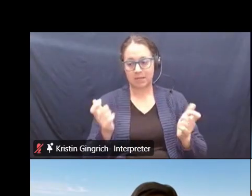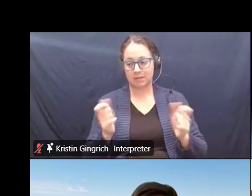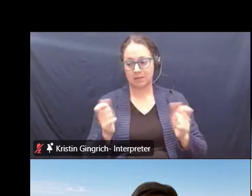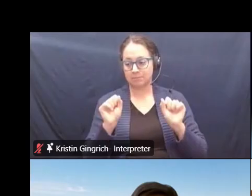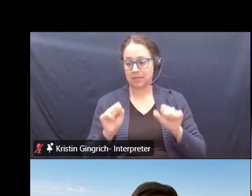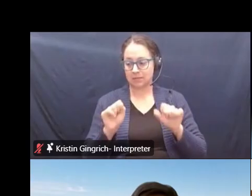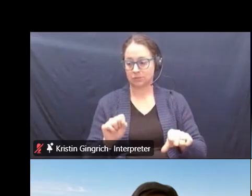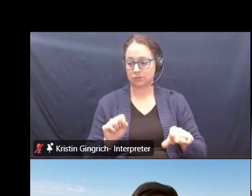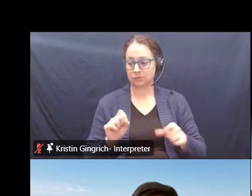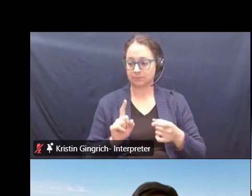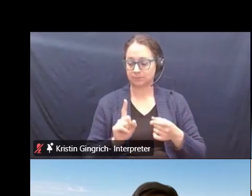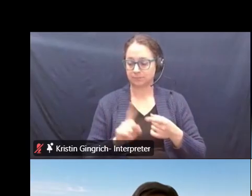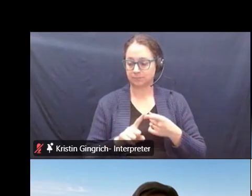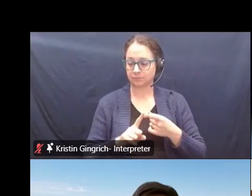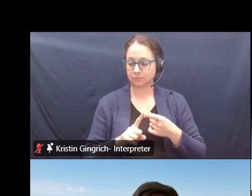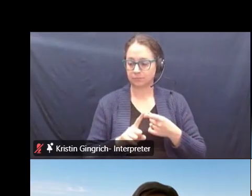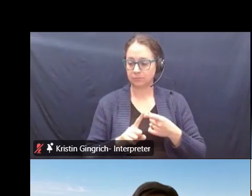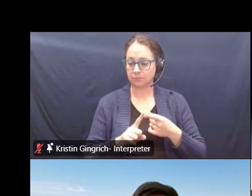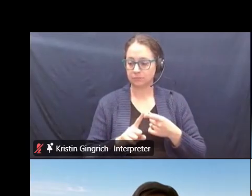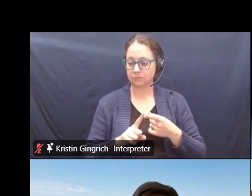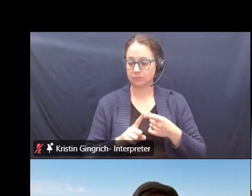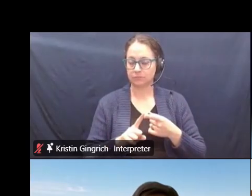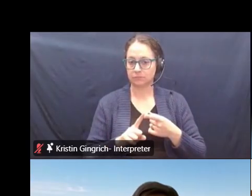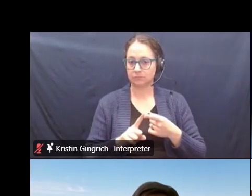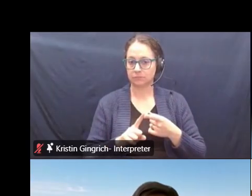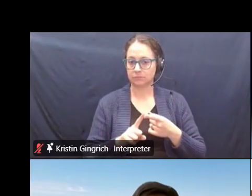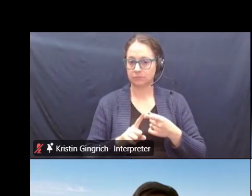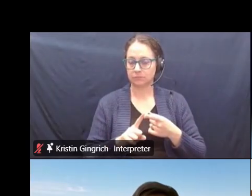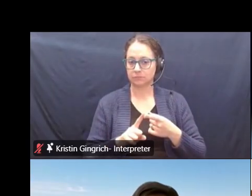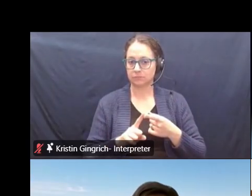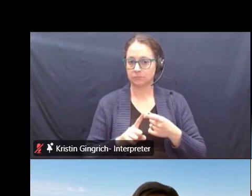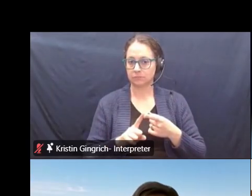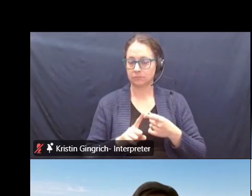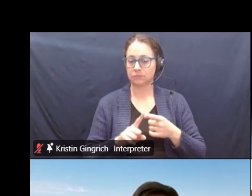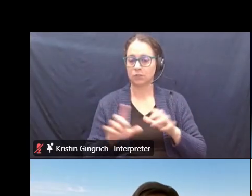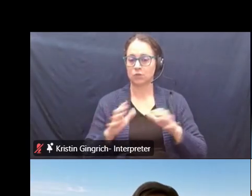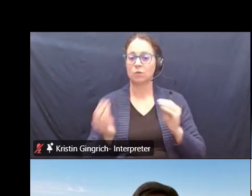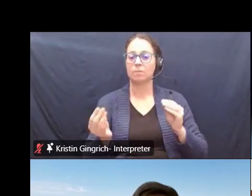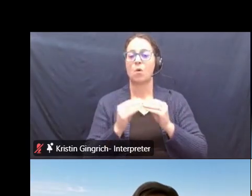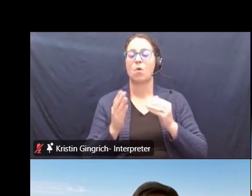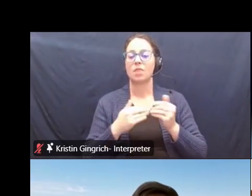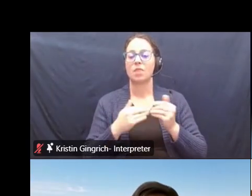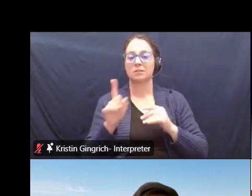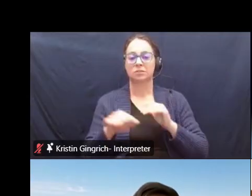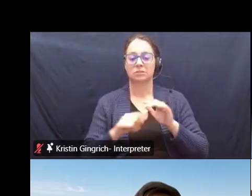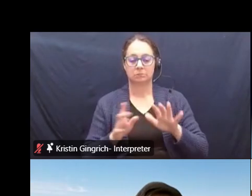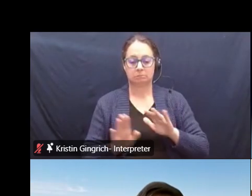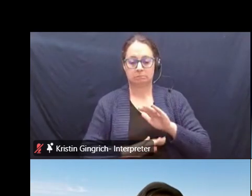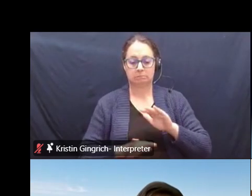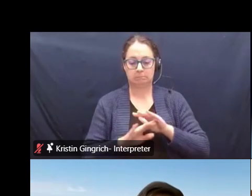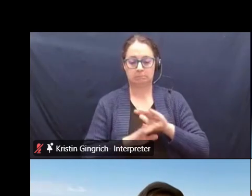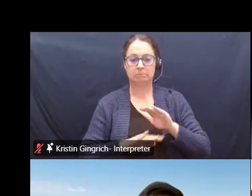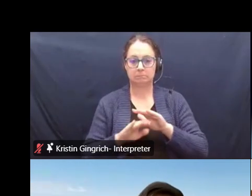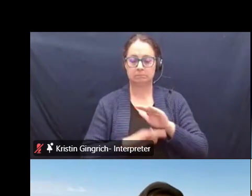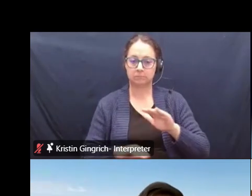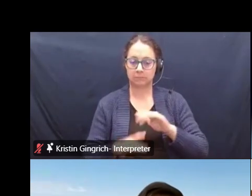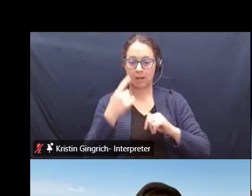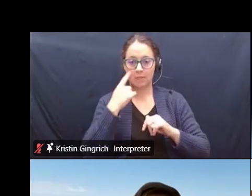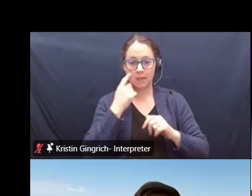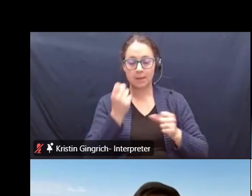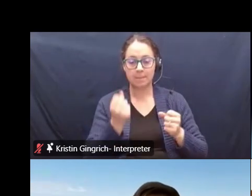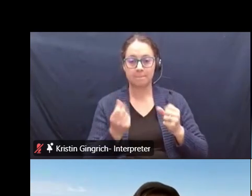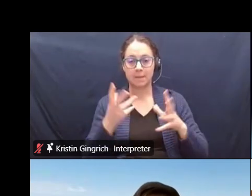to do even further than what is just bare minimum required. I think a lot of the issue